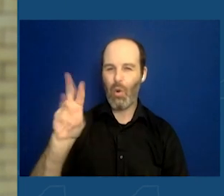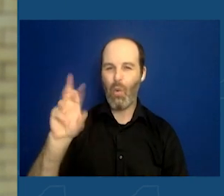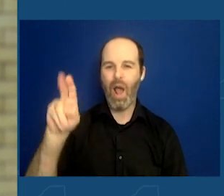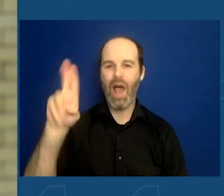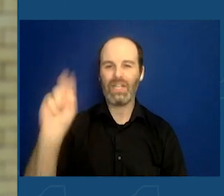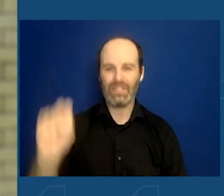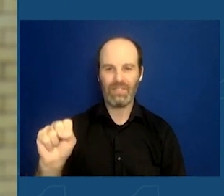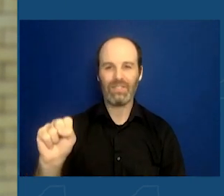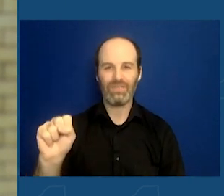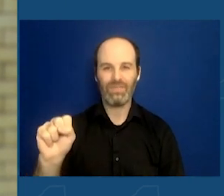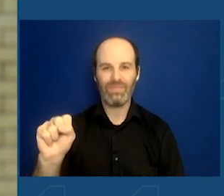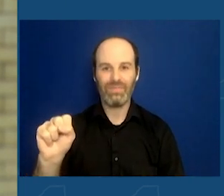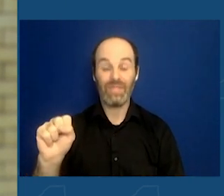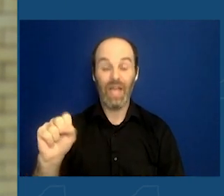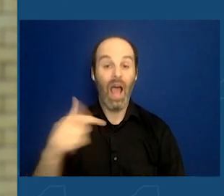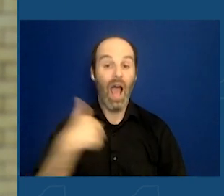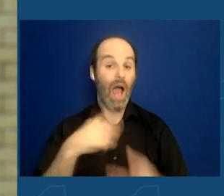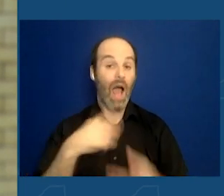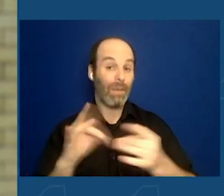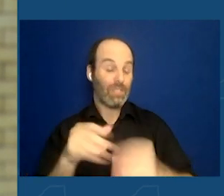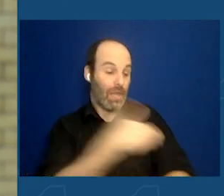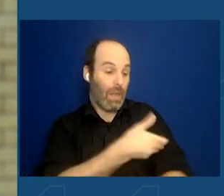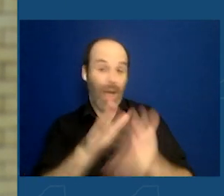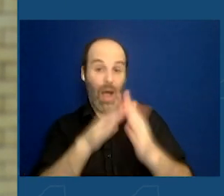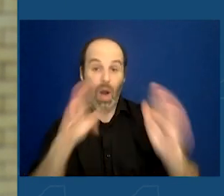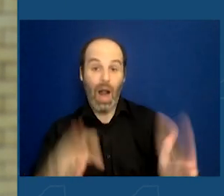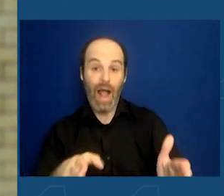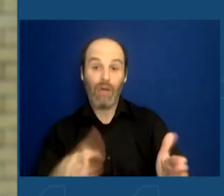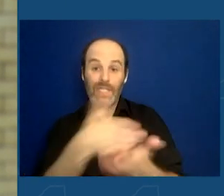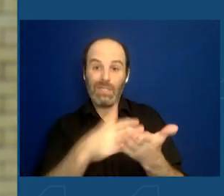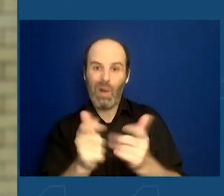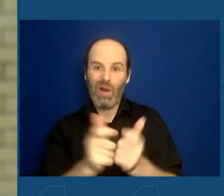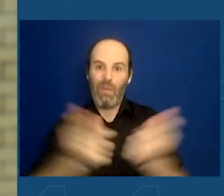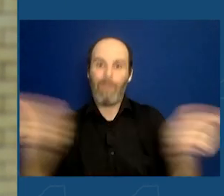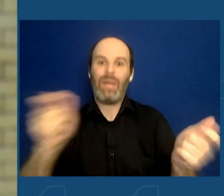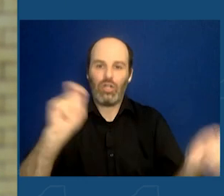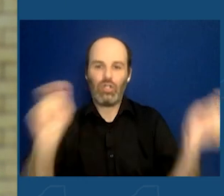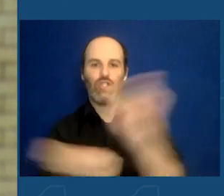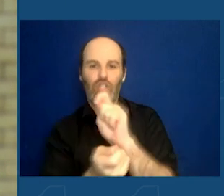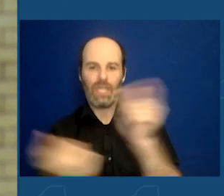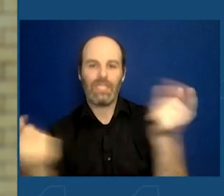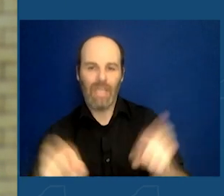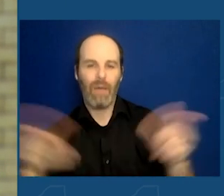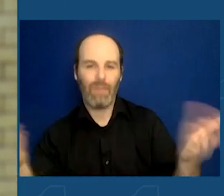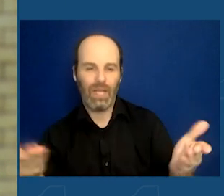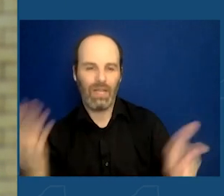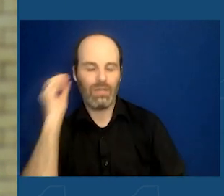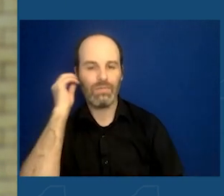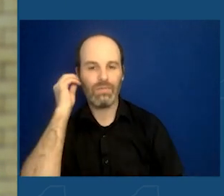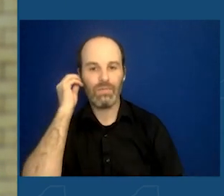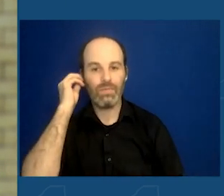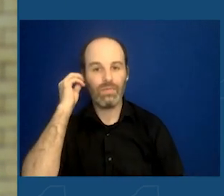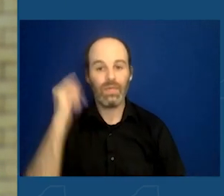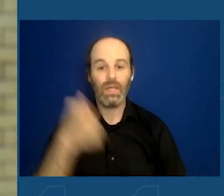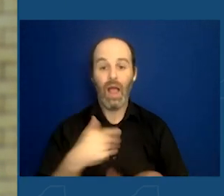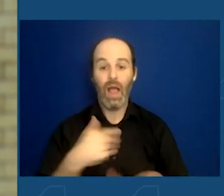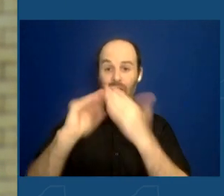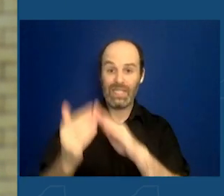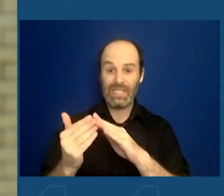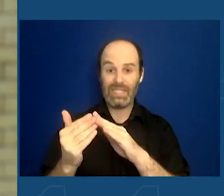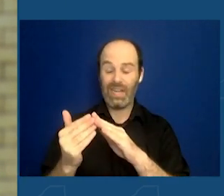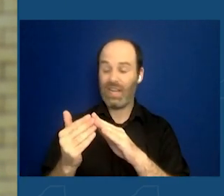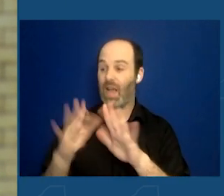mentioned, the powerhouse is part of a bigger evolution going on here. The city, and I praise the leaders